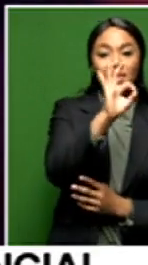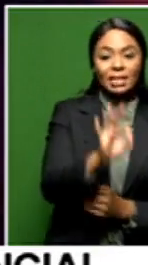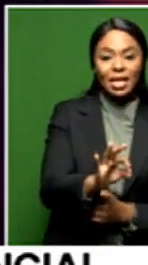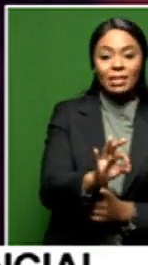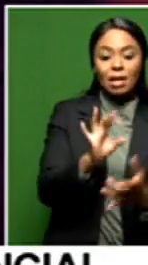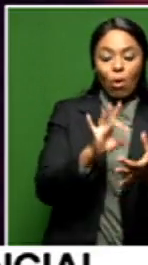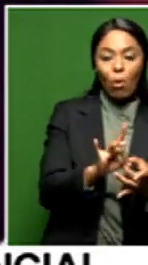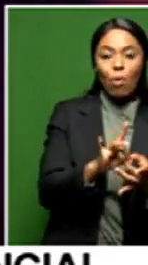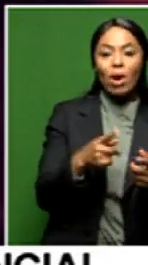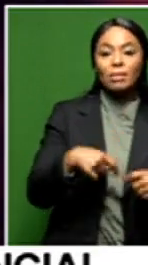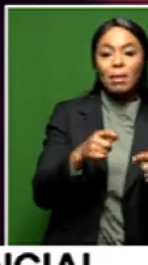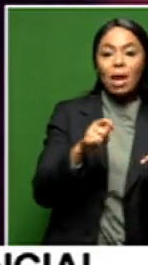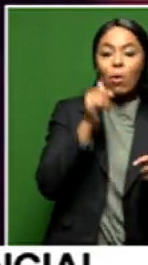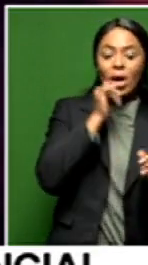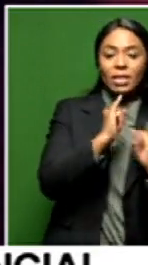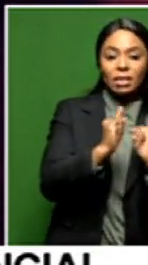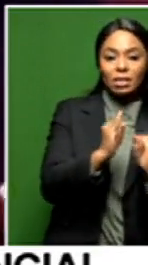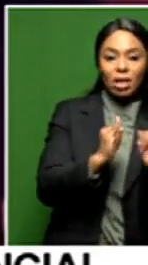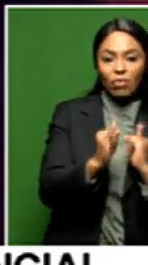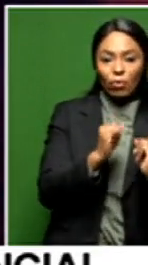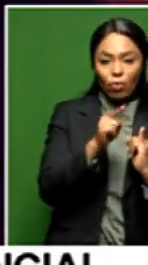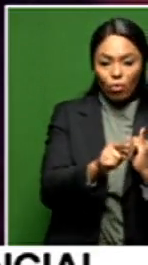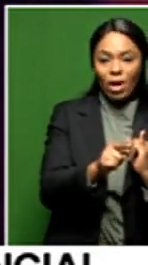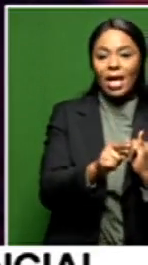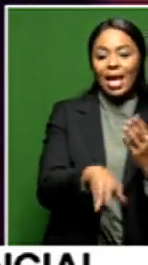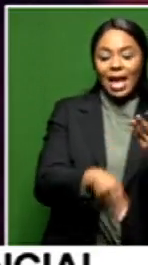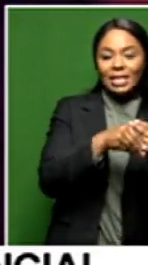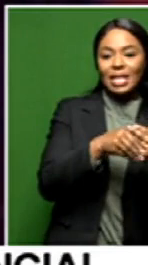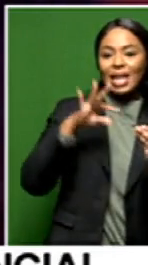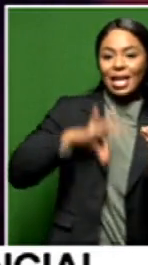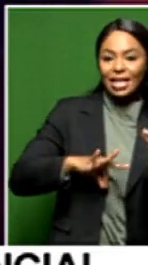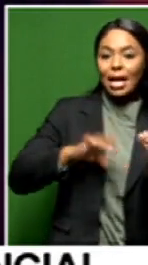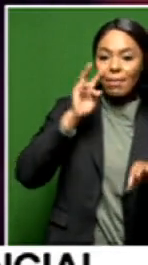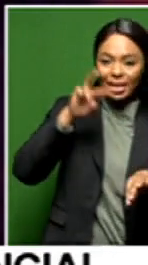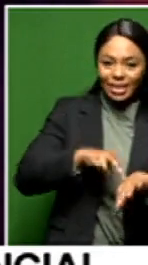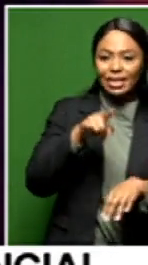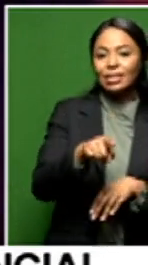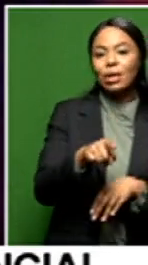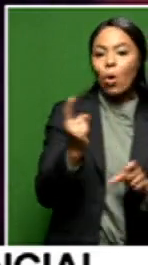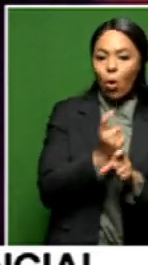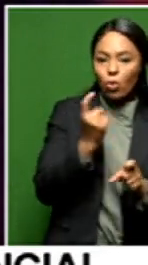that we actually interviewed are creating side hustles as an additional income. And of those people